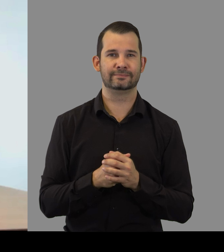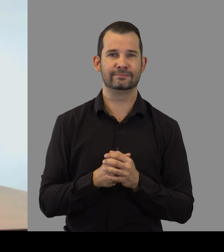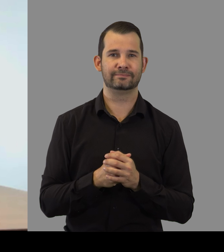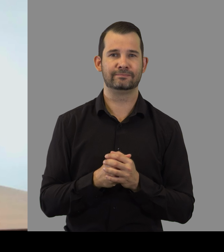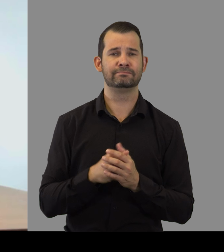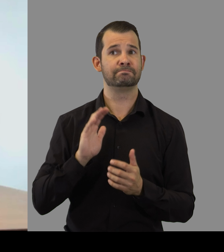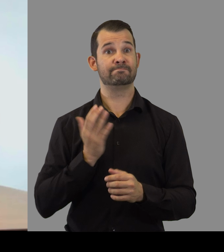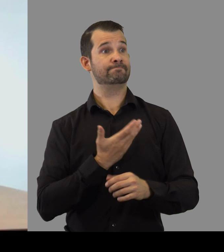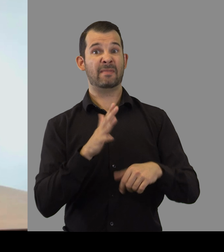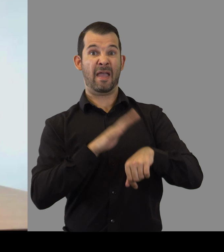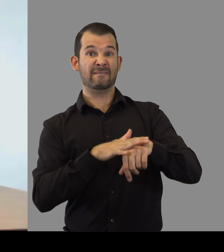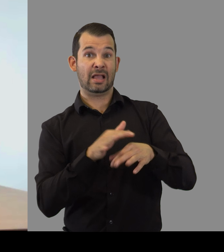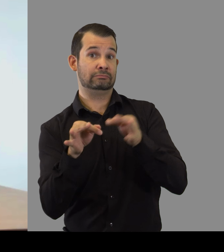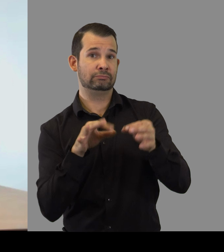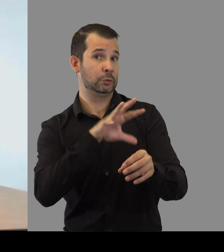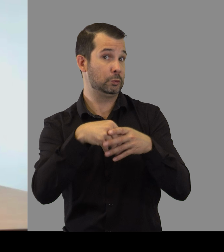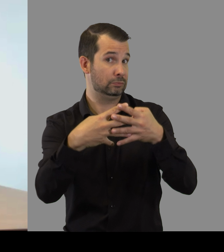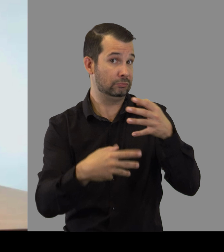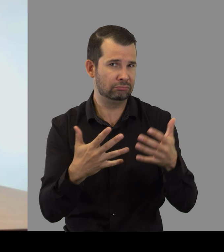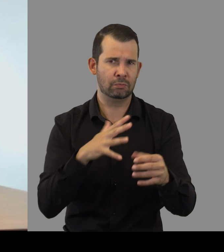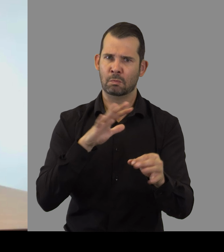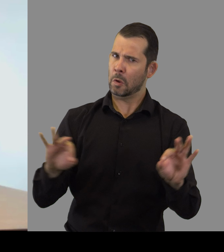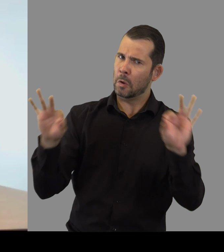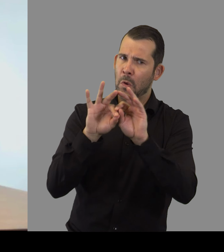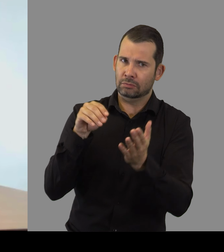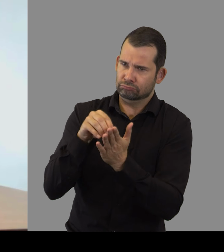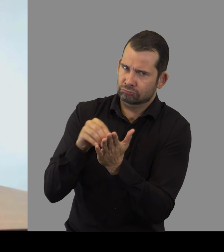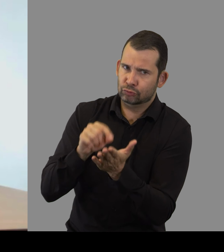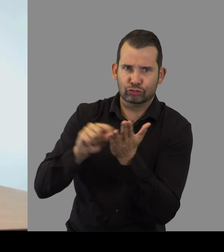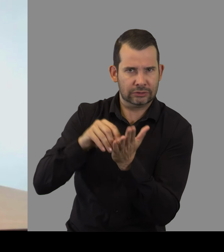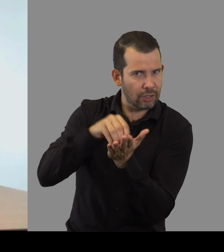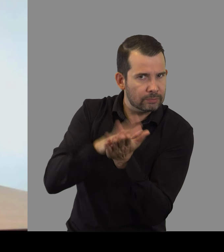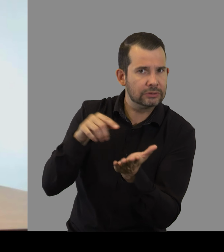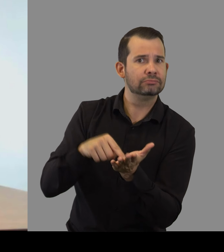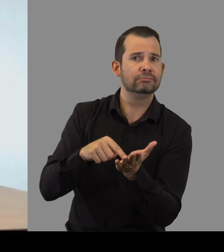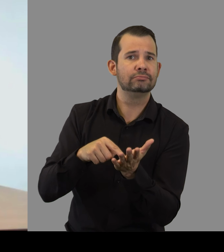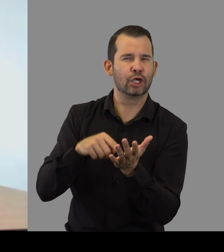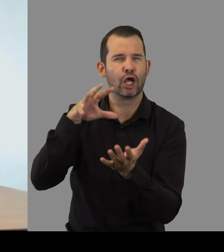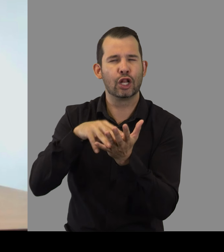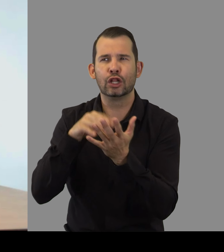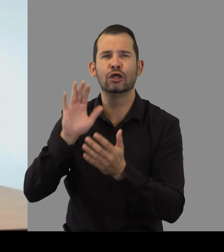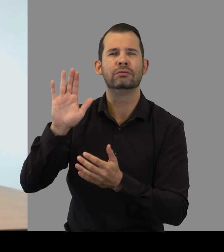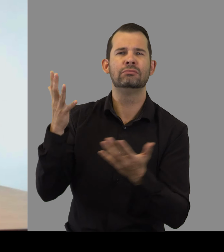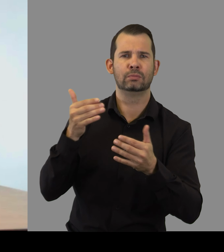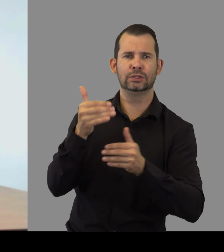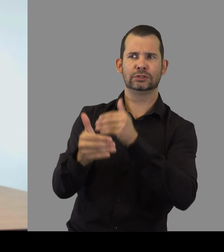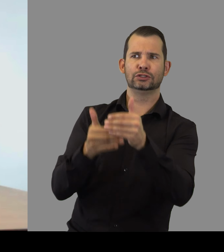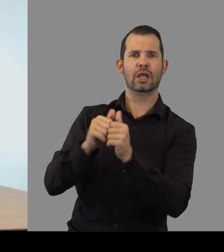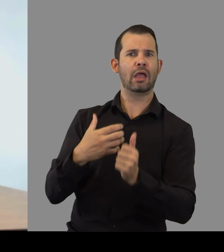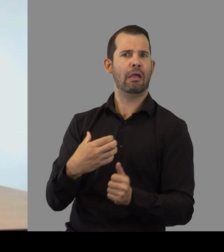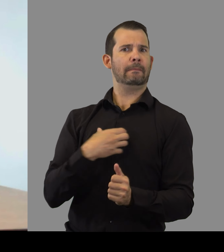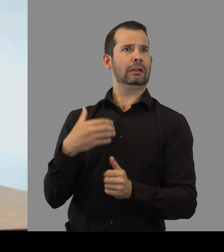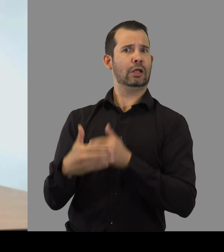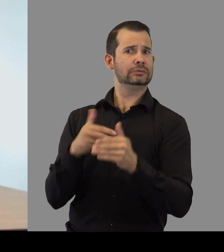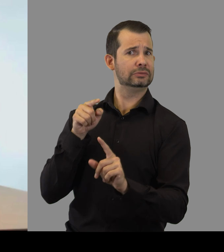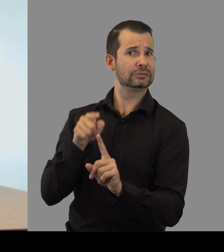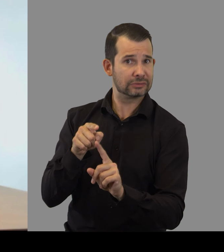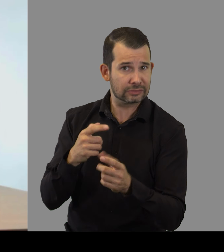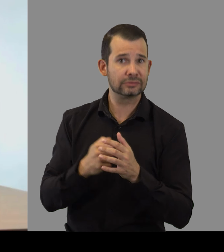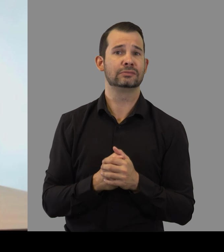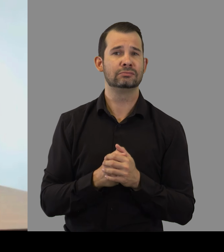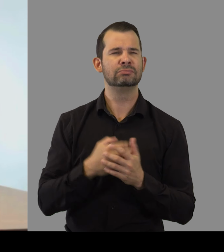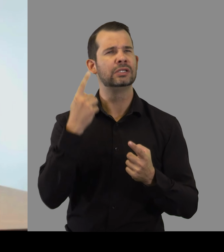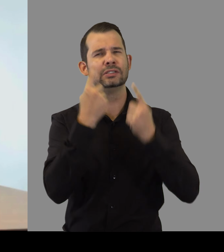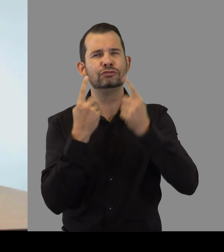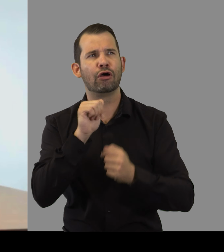it occurs. Our advice will include the importance of getting written documentation, learning the procedures of